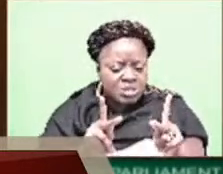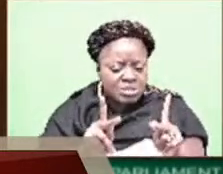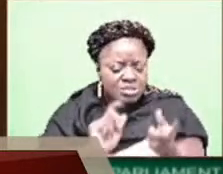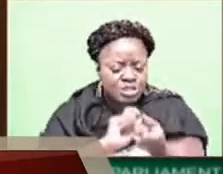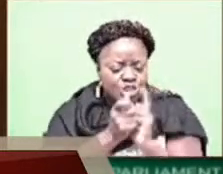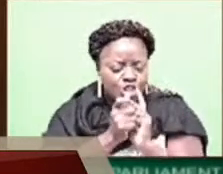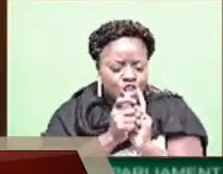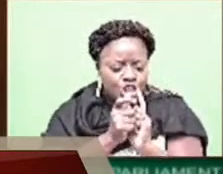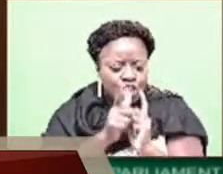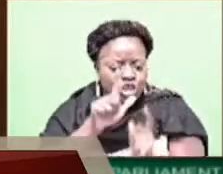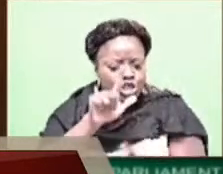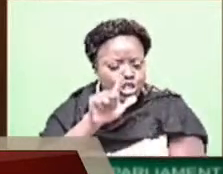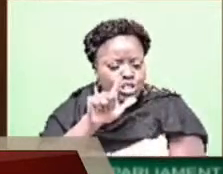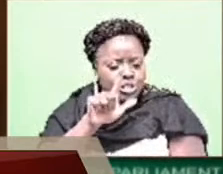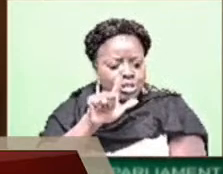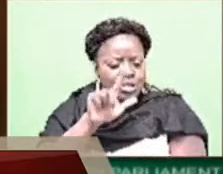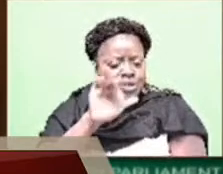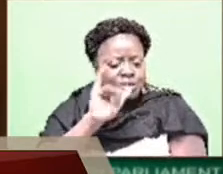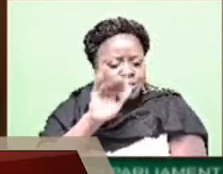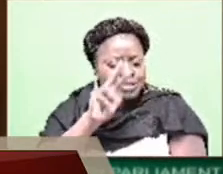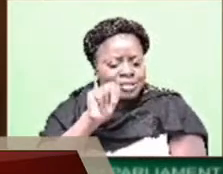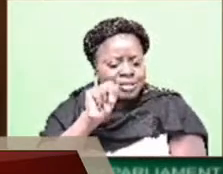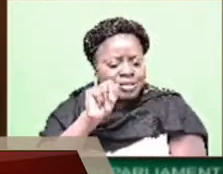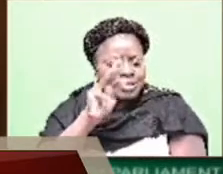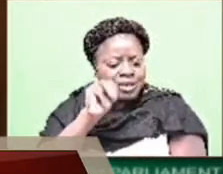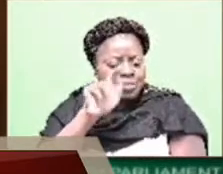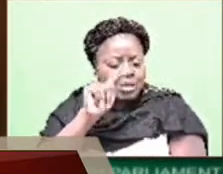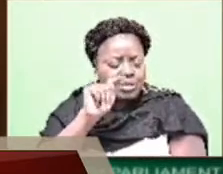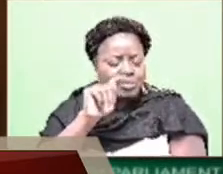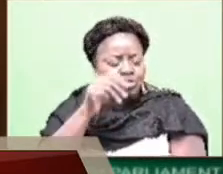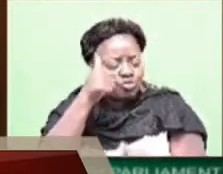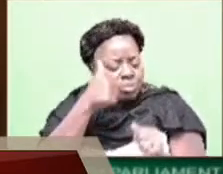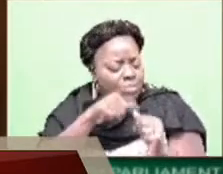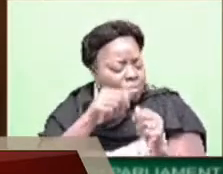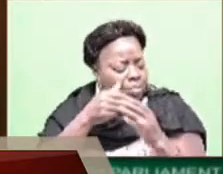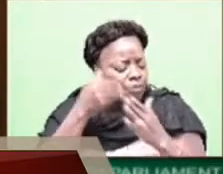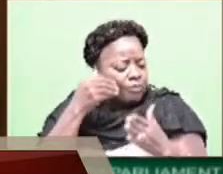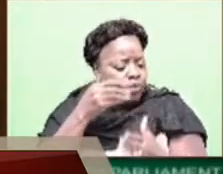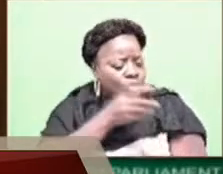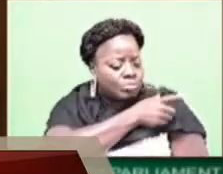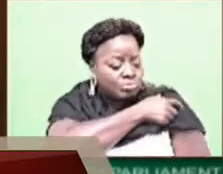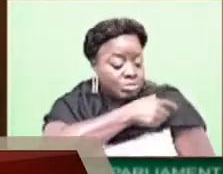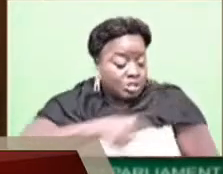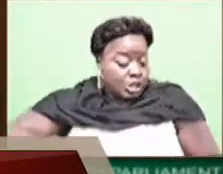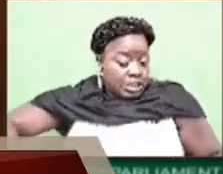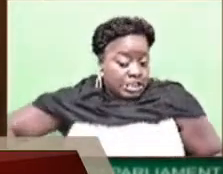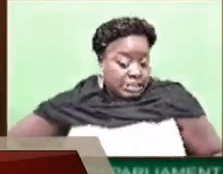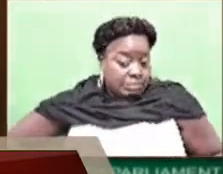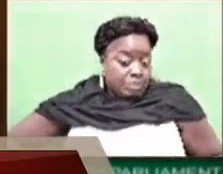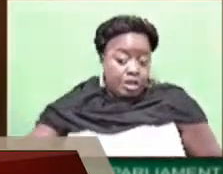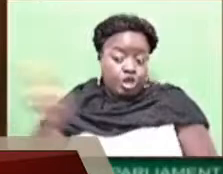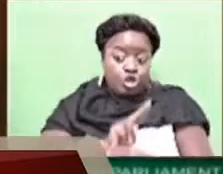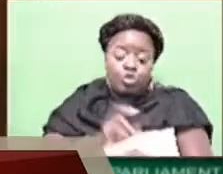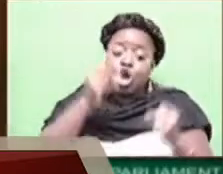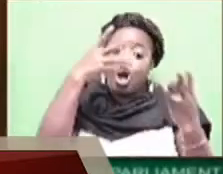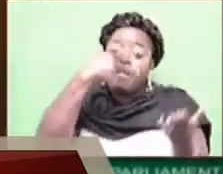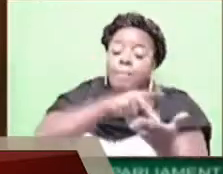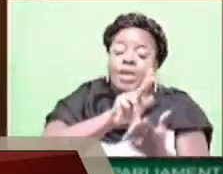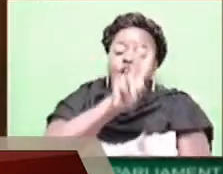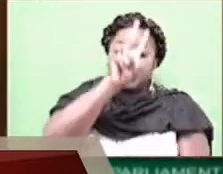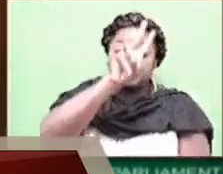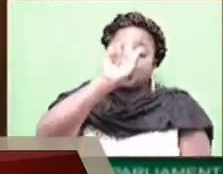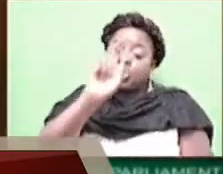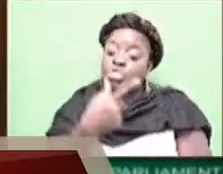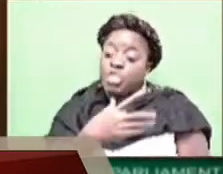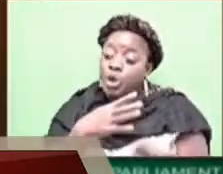Let me remind that for a seatbelt offense, you're looking at $2,000. In a situation for failure